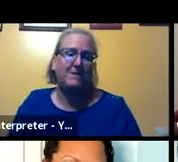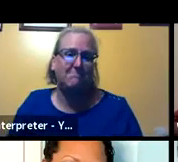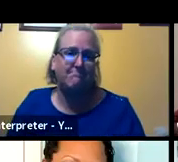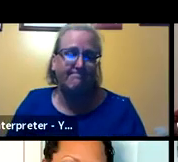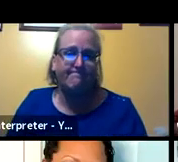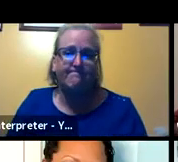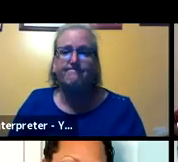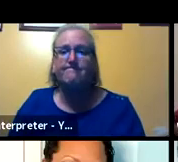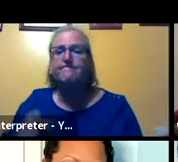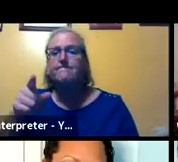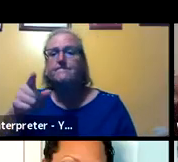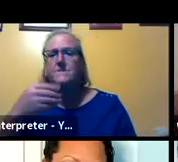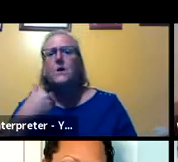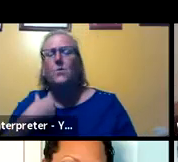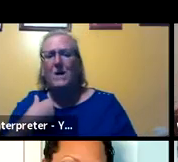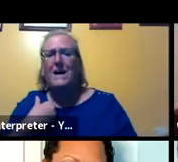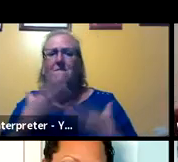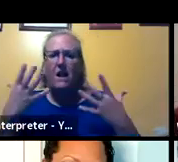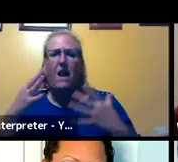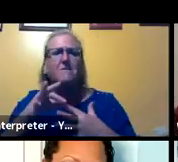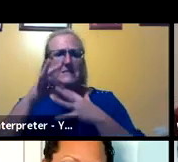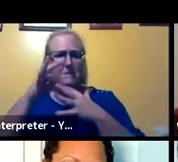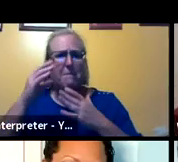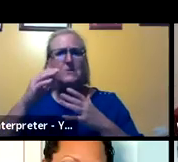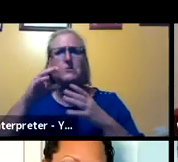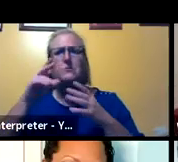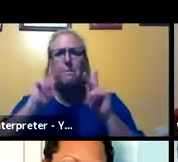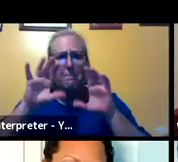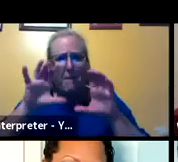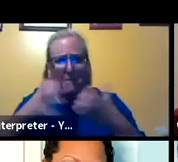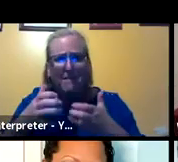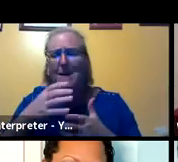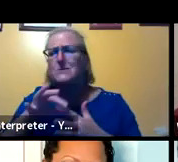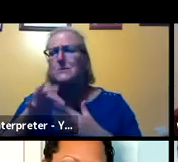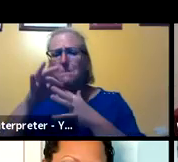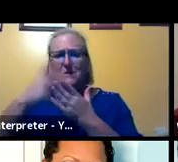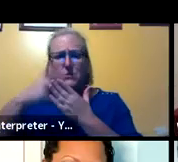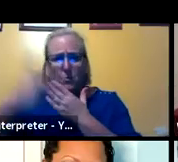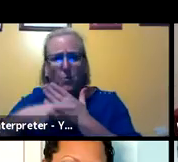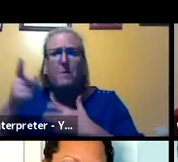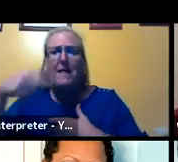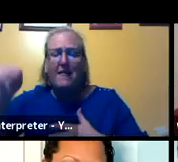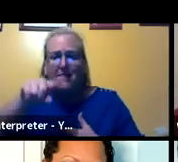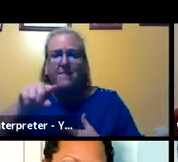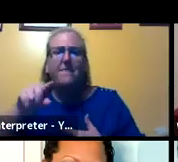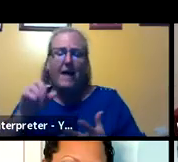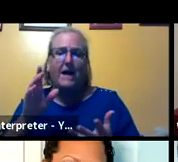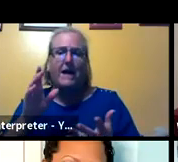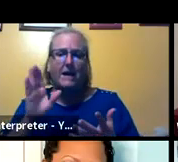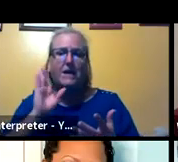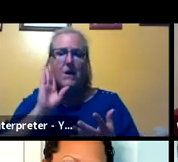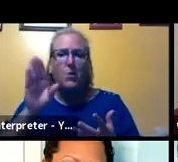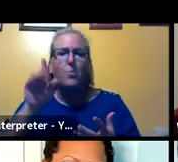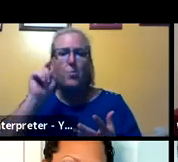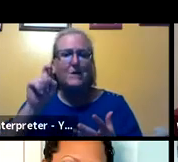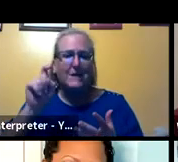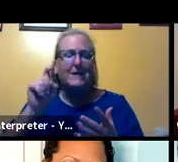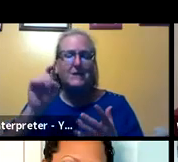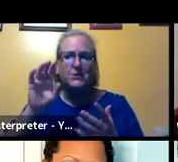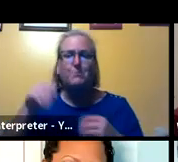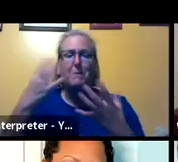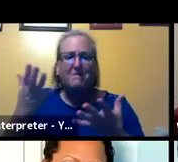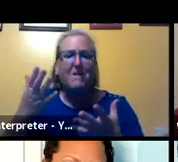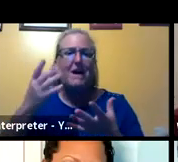We have a number of special programs and special populations that are going to have the need sooner rather than later to be provided with some